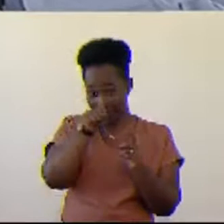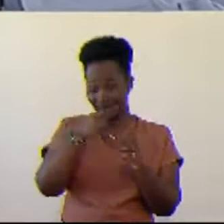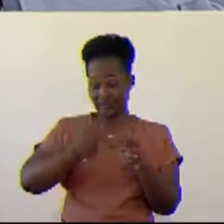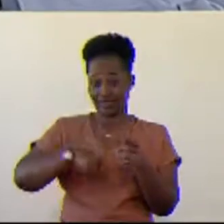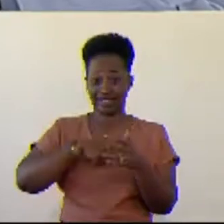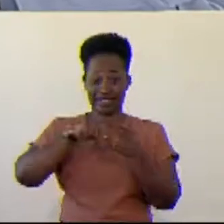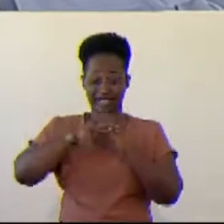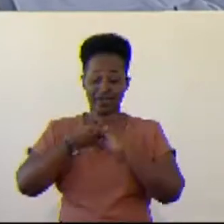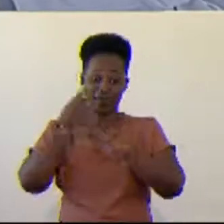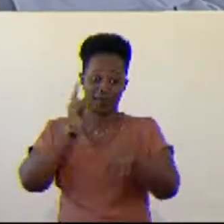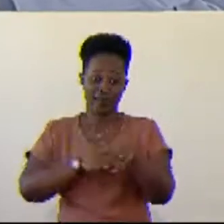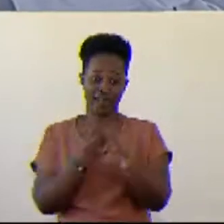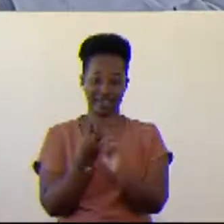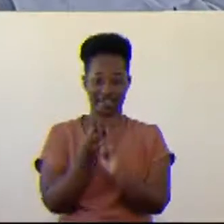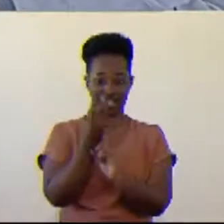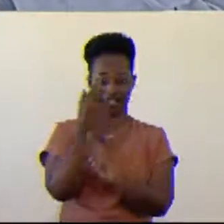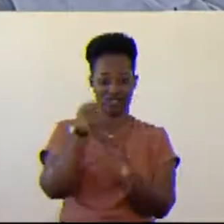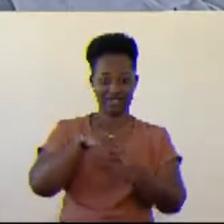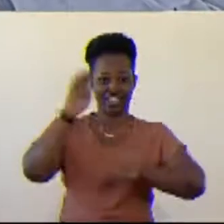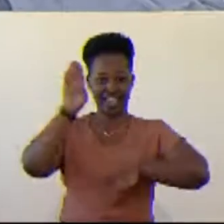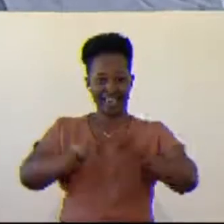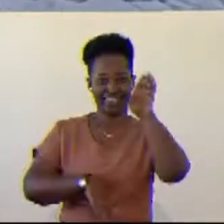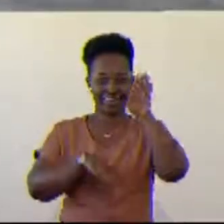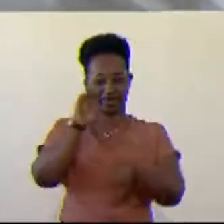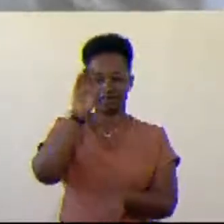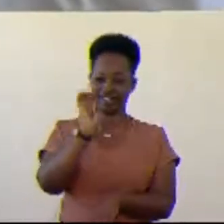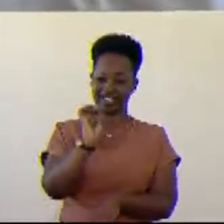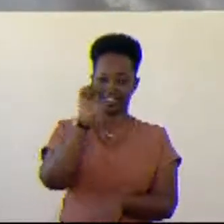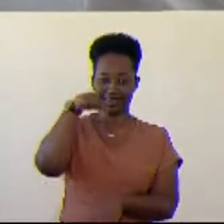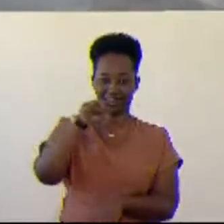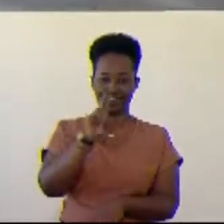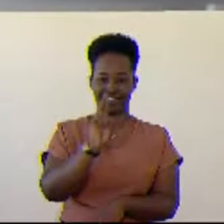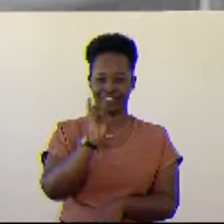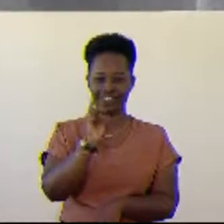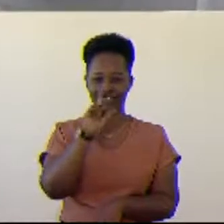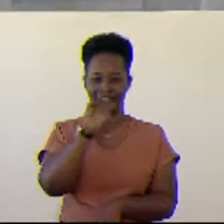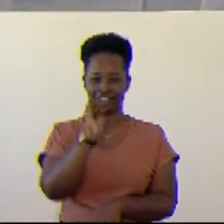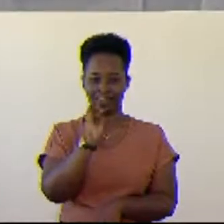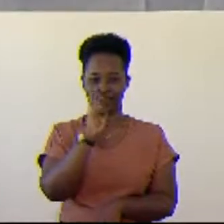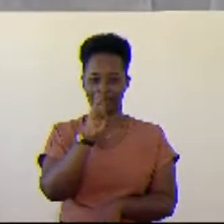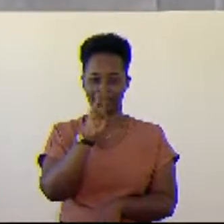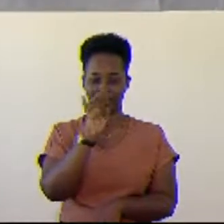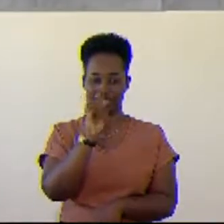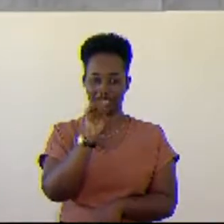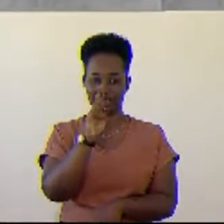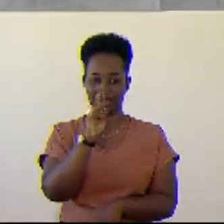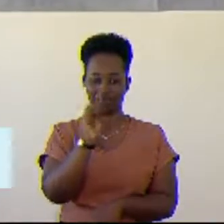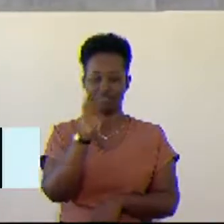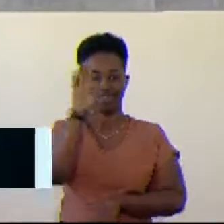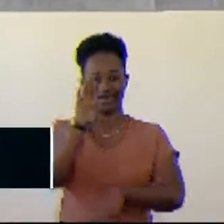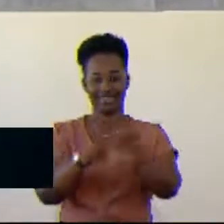when the candle is in equilibrium. Let me also set the other one on fire.